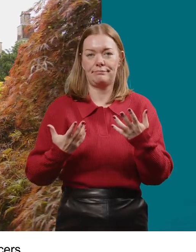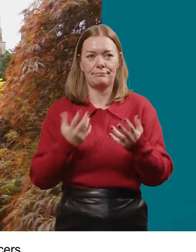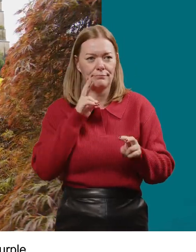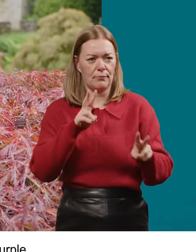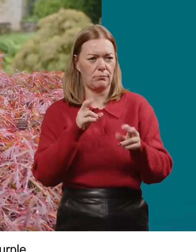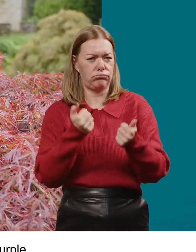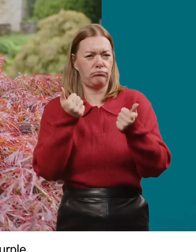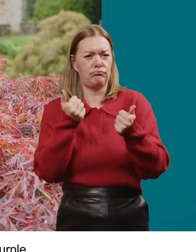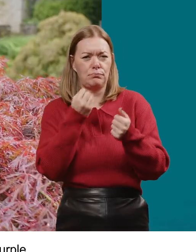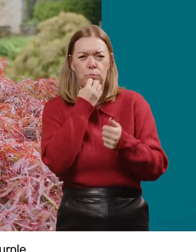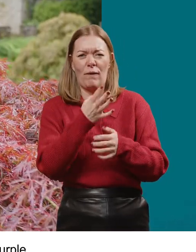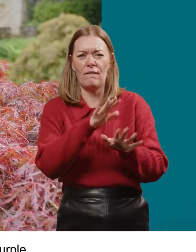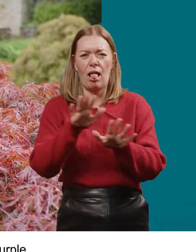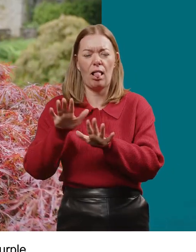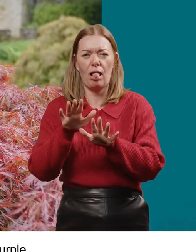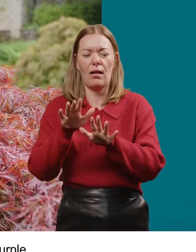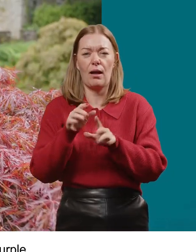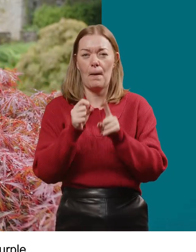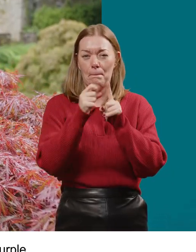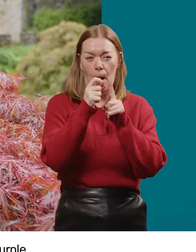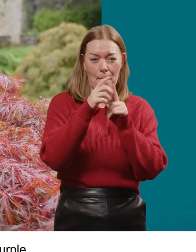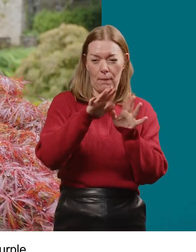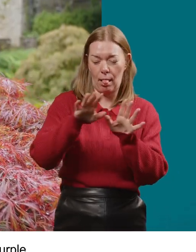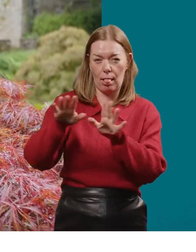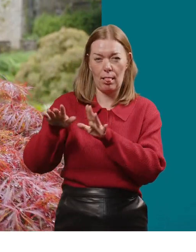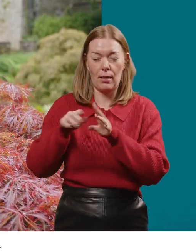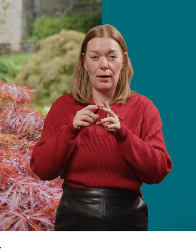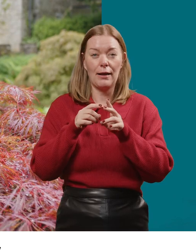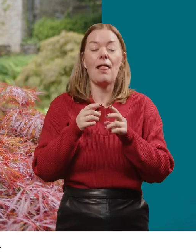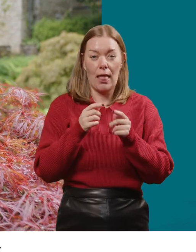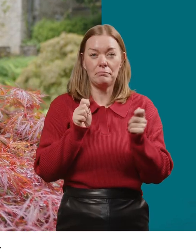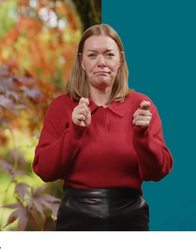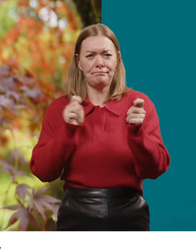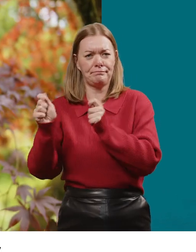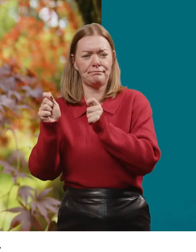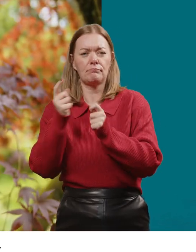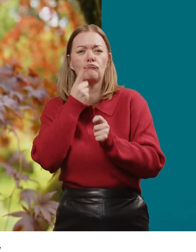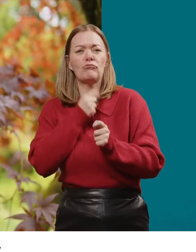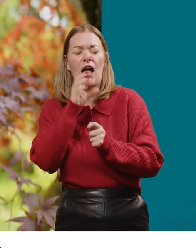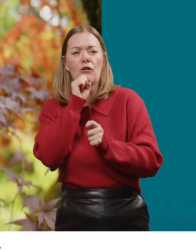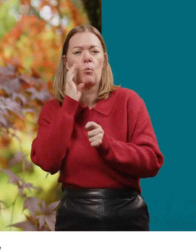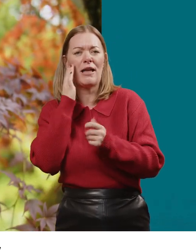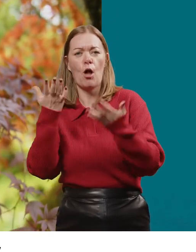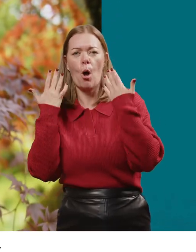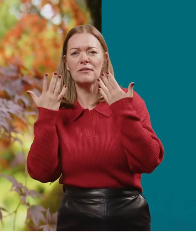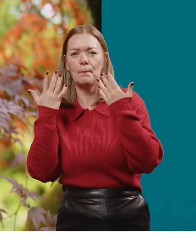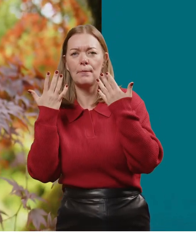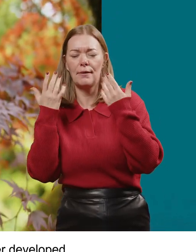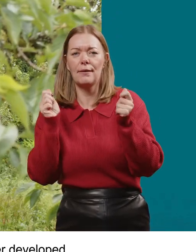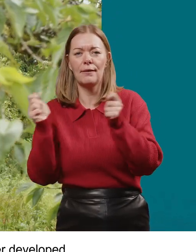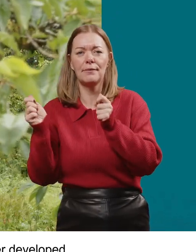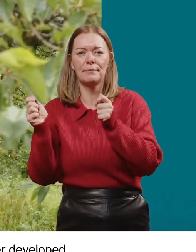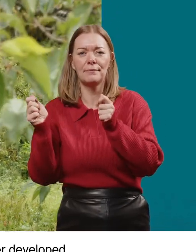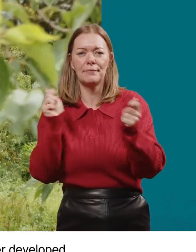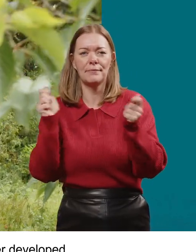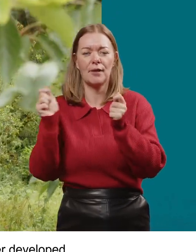of the garden, with their magnificent purple foliage in the spring and summer, which turns to fiery red and orange in autumn.